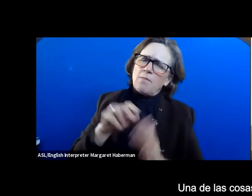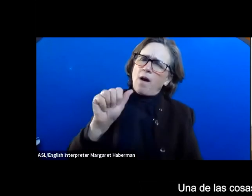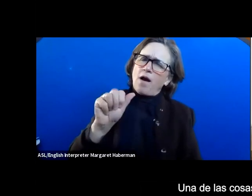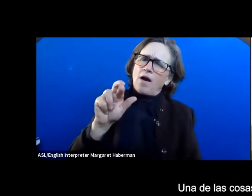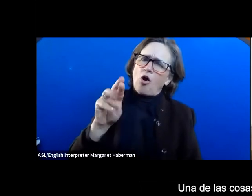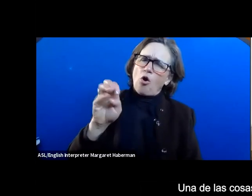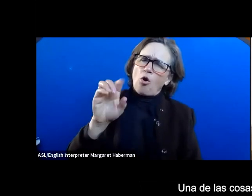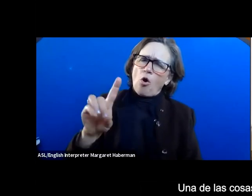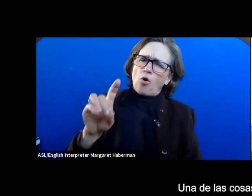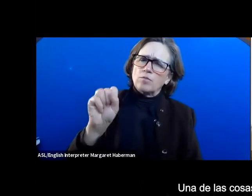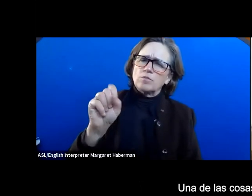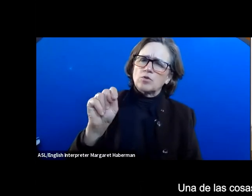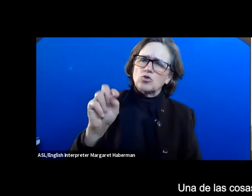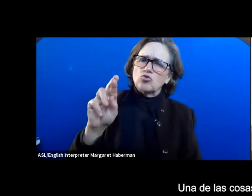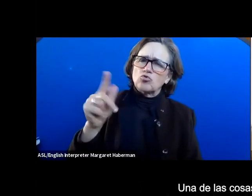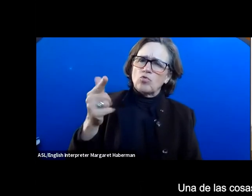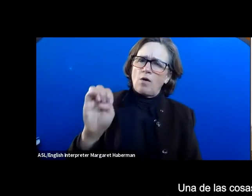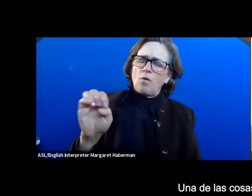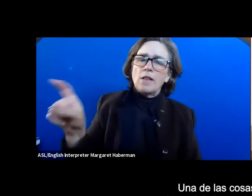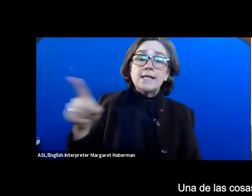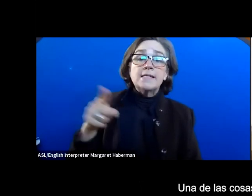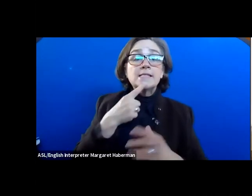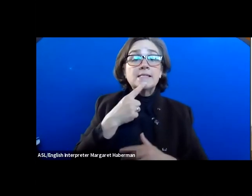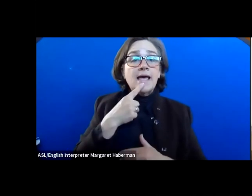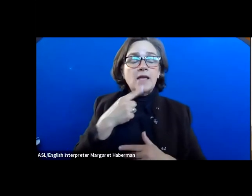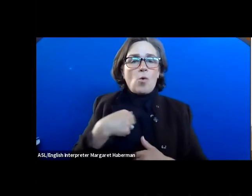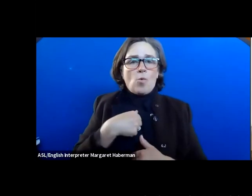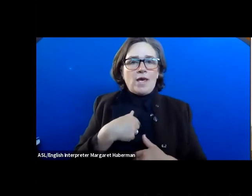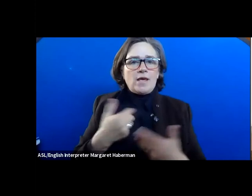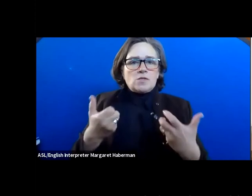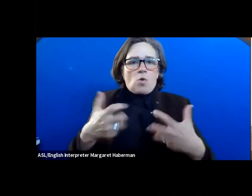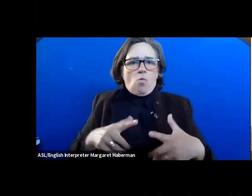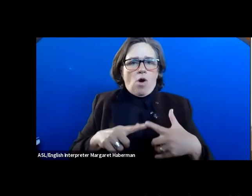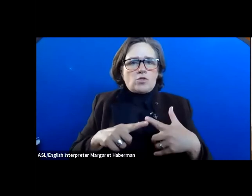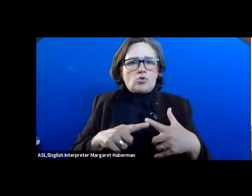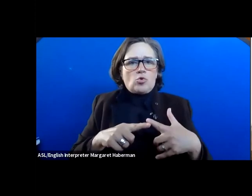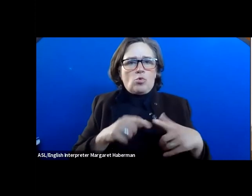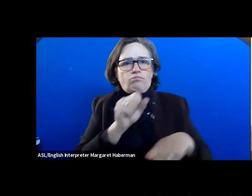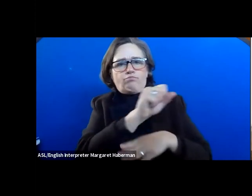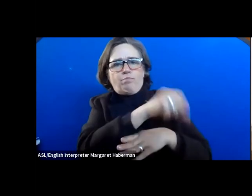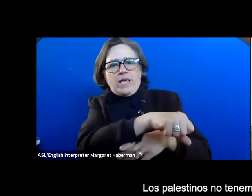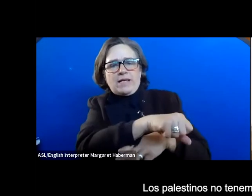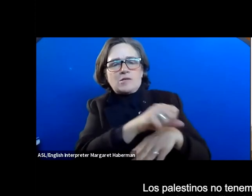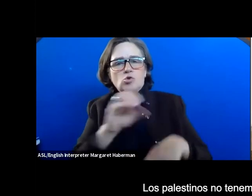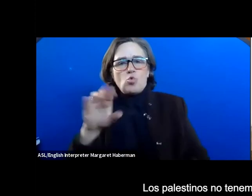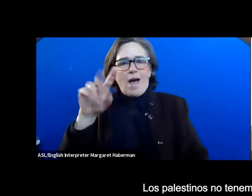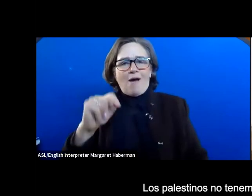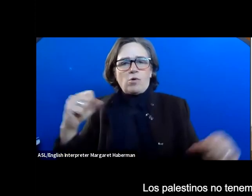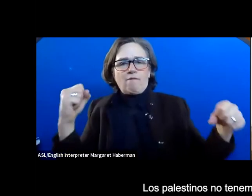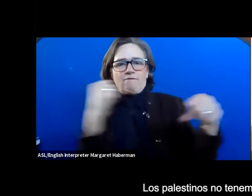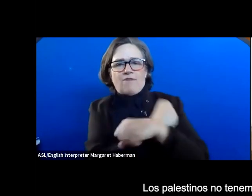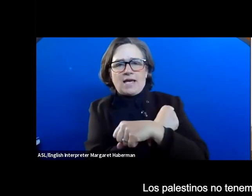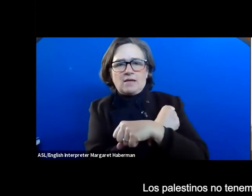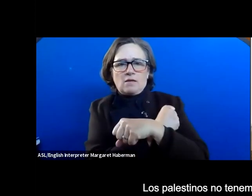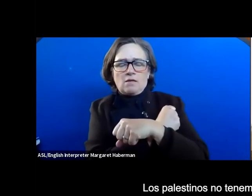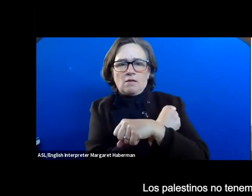explained is that the role of the revolution is not to outfight the adversary, especially that in our case, we Palestinians do